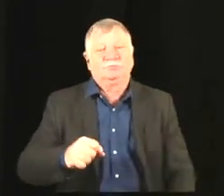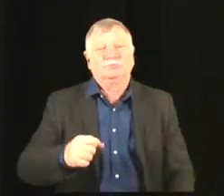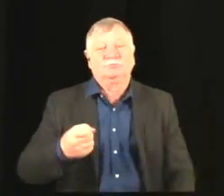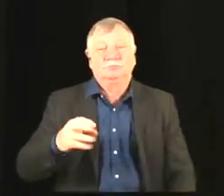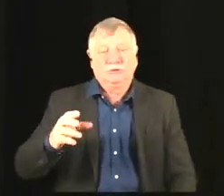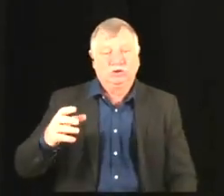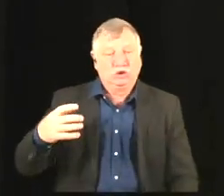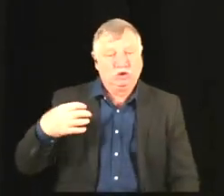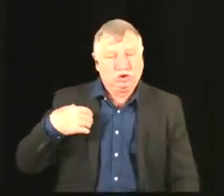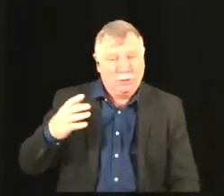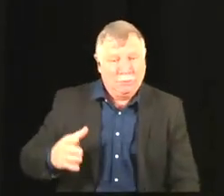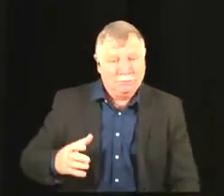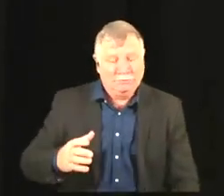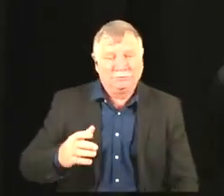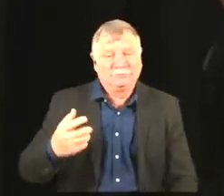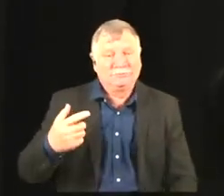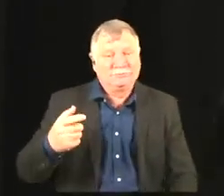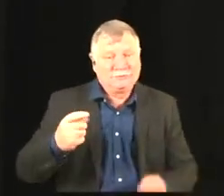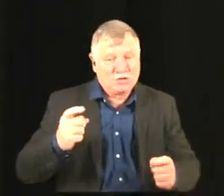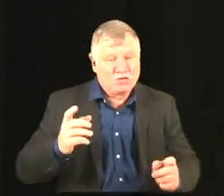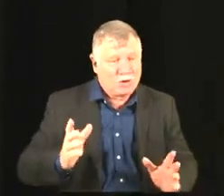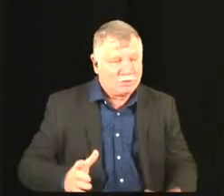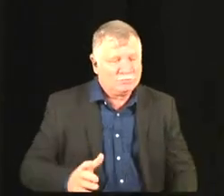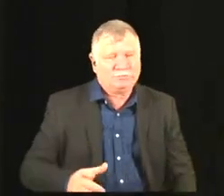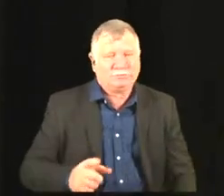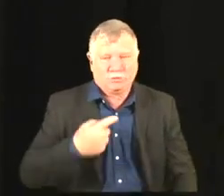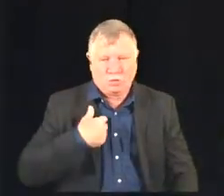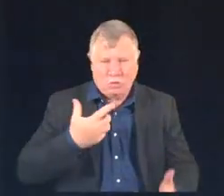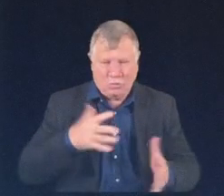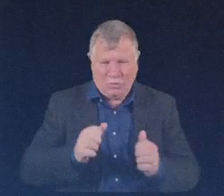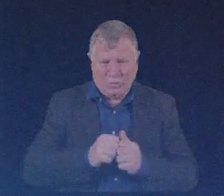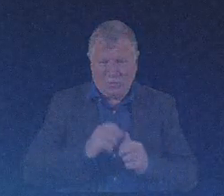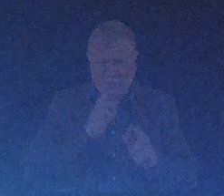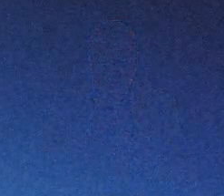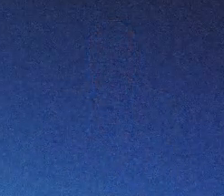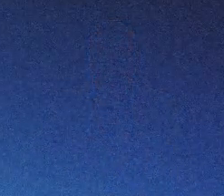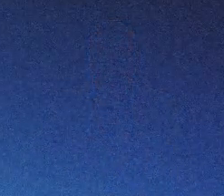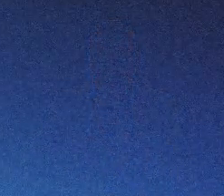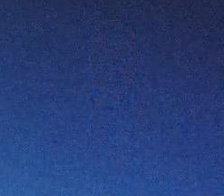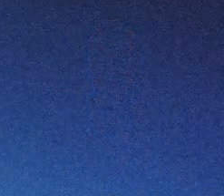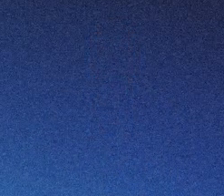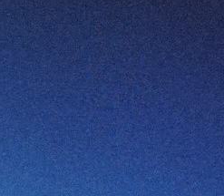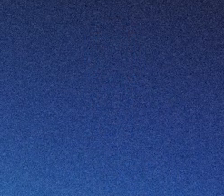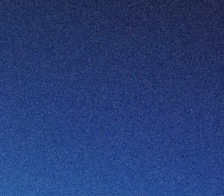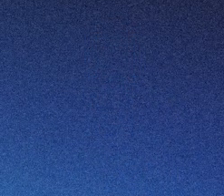Mr. Executive Director, we finish here with the report of FTI.